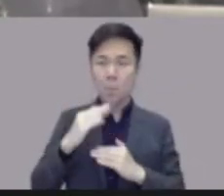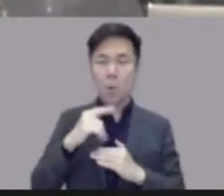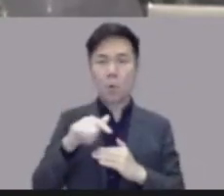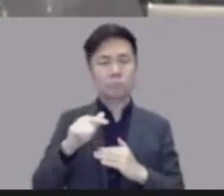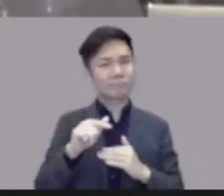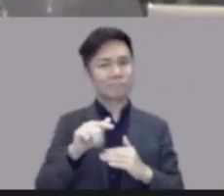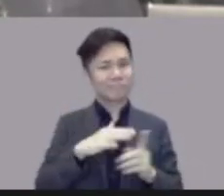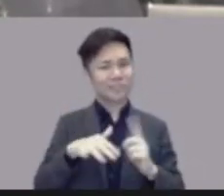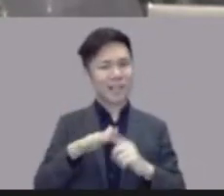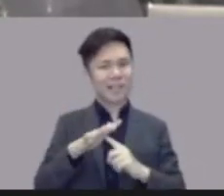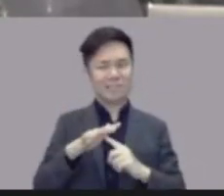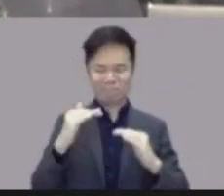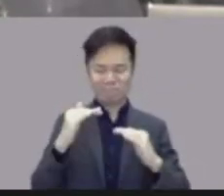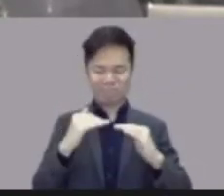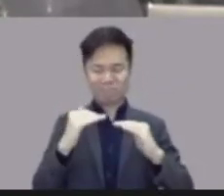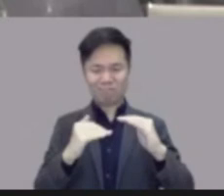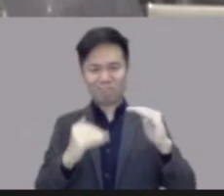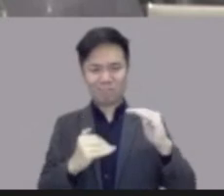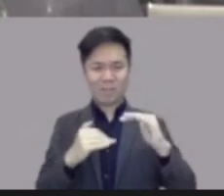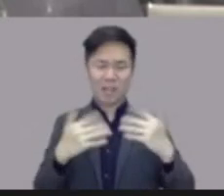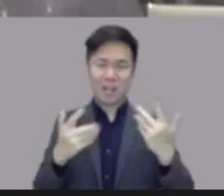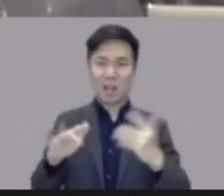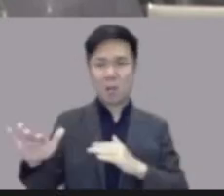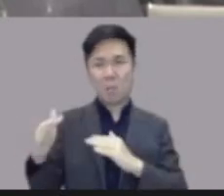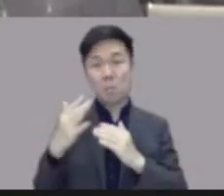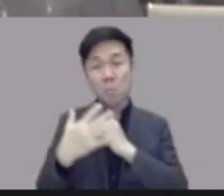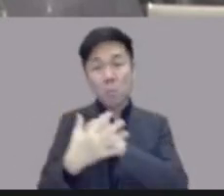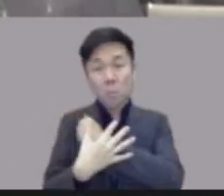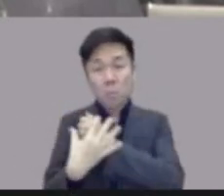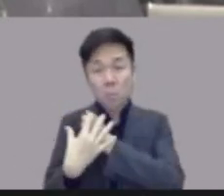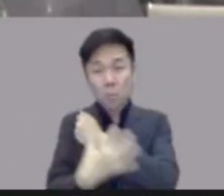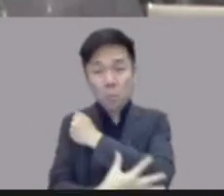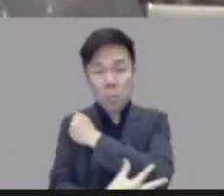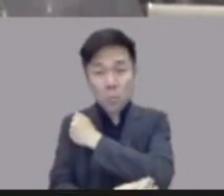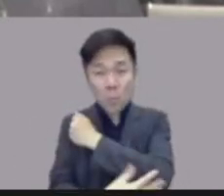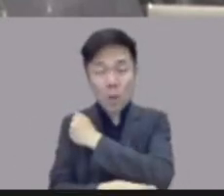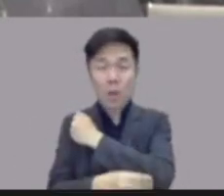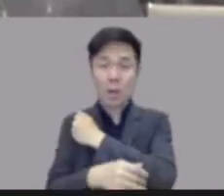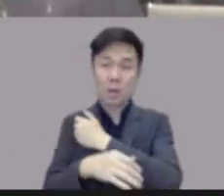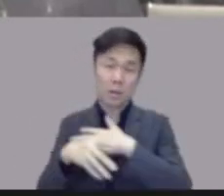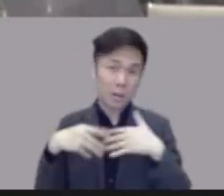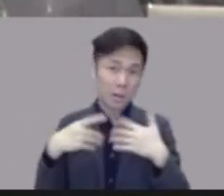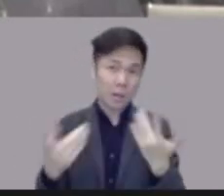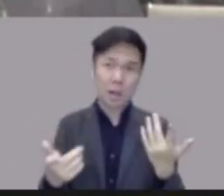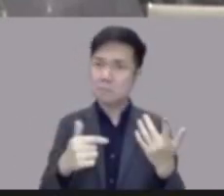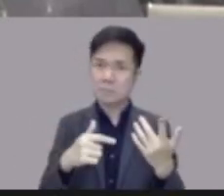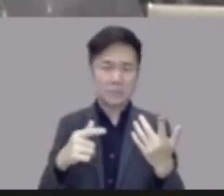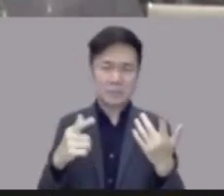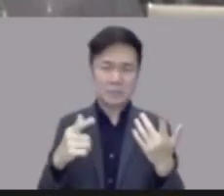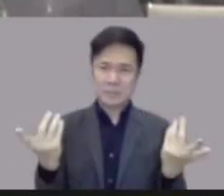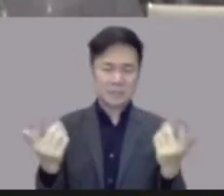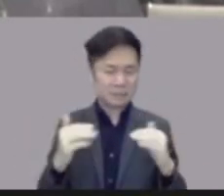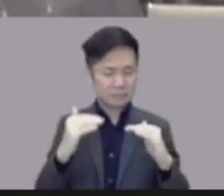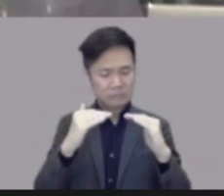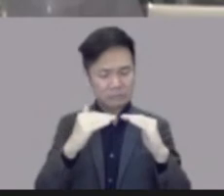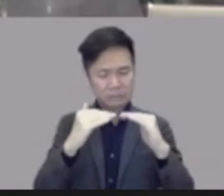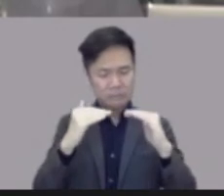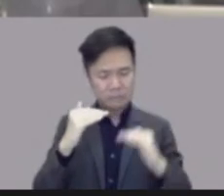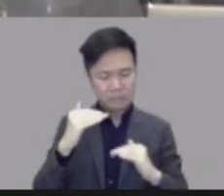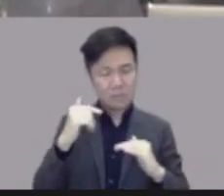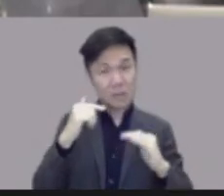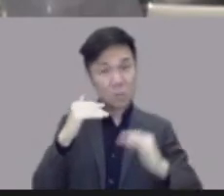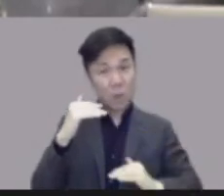by burdening the poor and groups of people in vulnerable situations including the women Children and